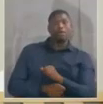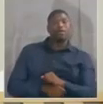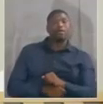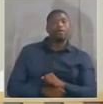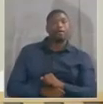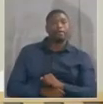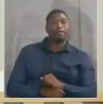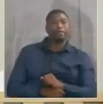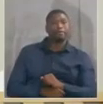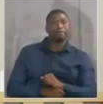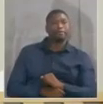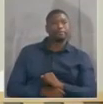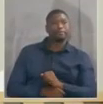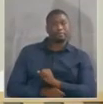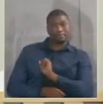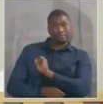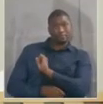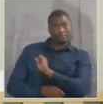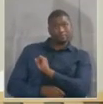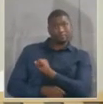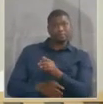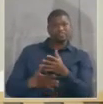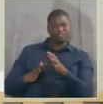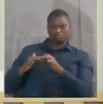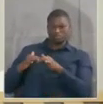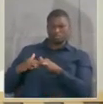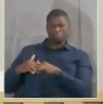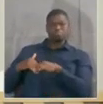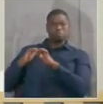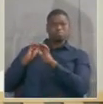established and constituted